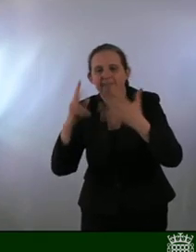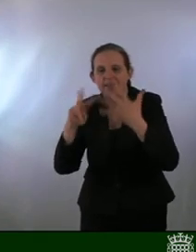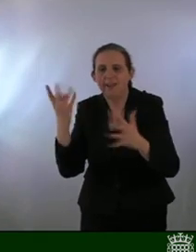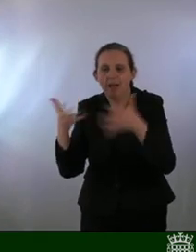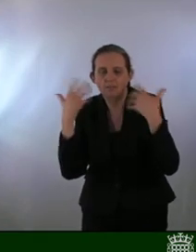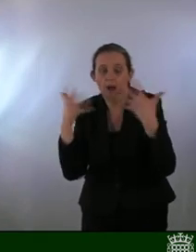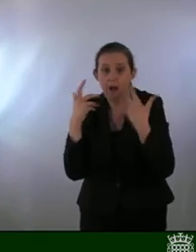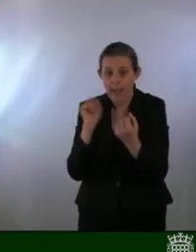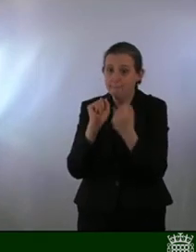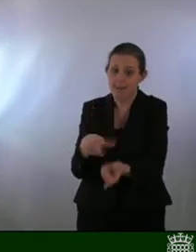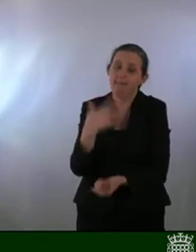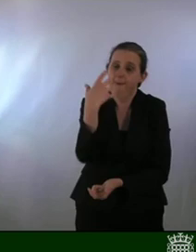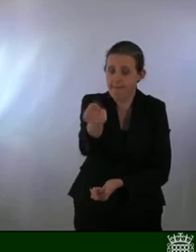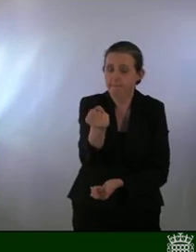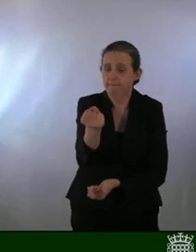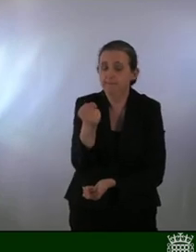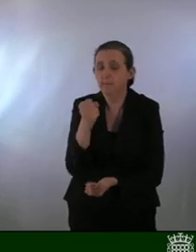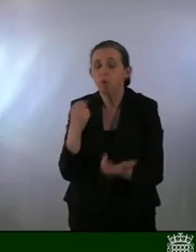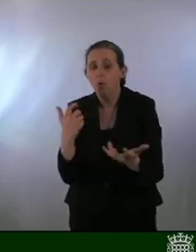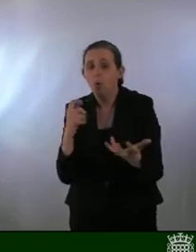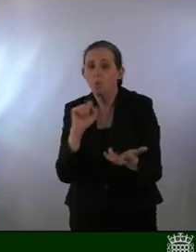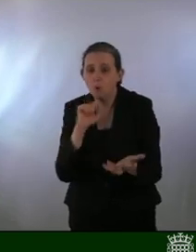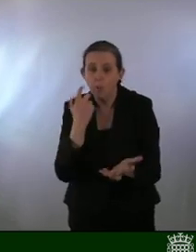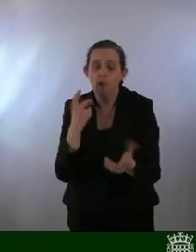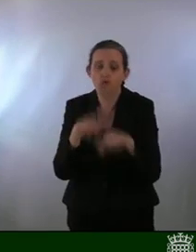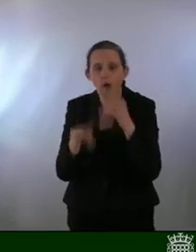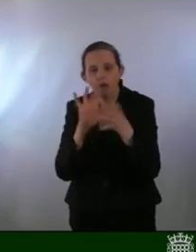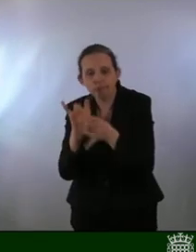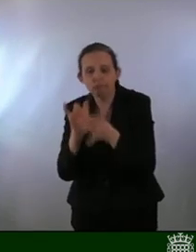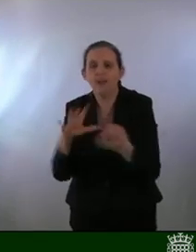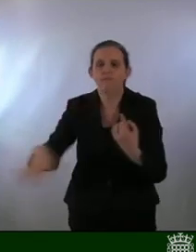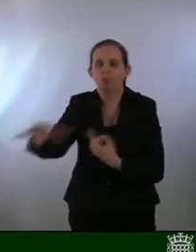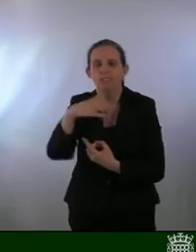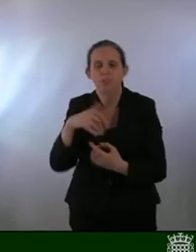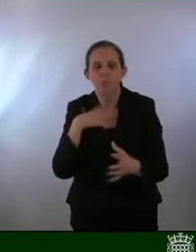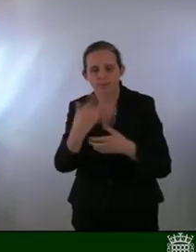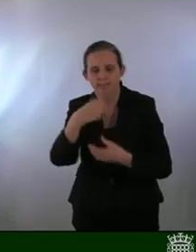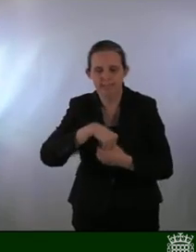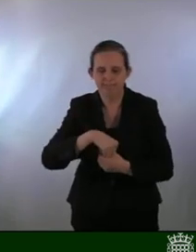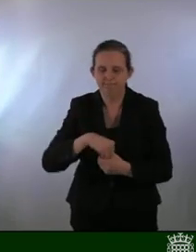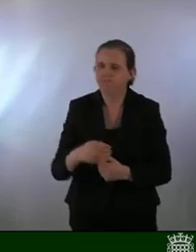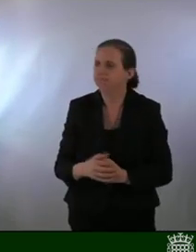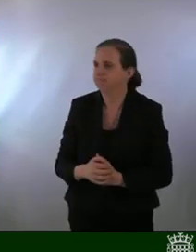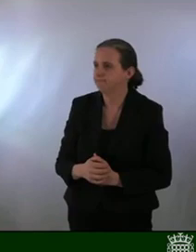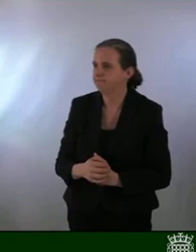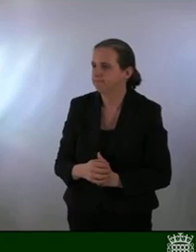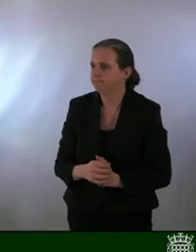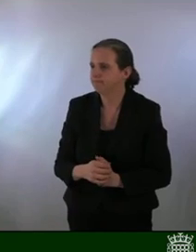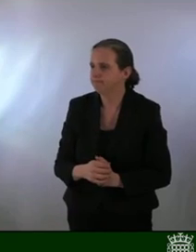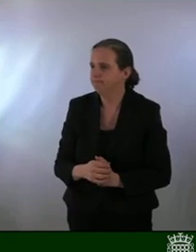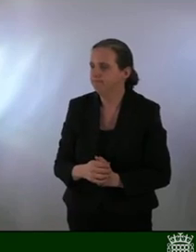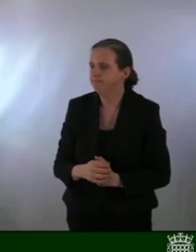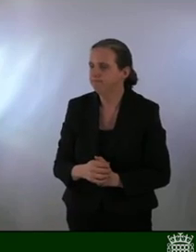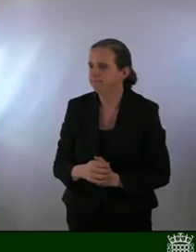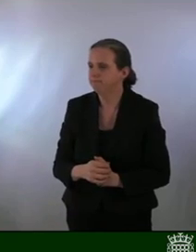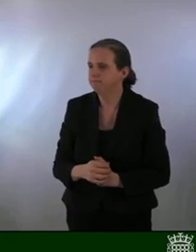email address is up and running, and we're trying to engage with everybody who contacts us. Mick Whitley. Thank you, Mr. Speaker. Can the Secretary of